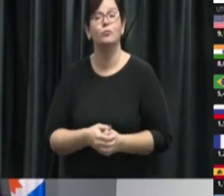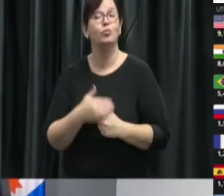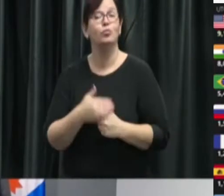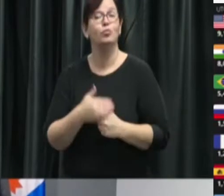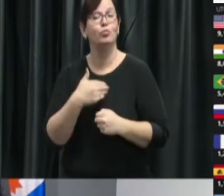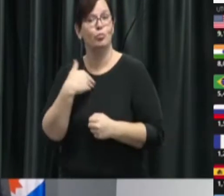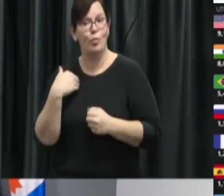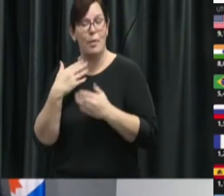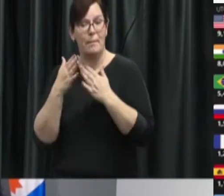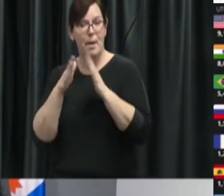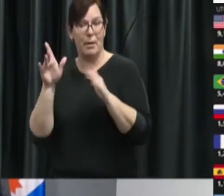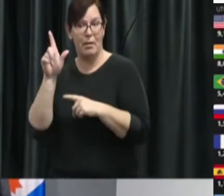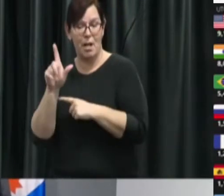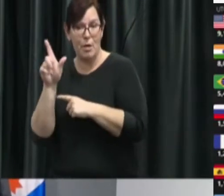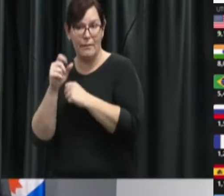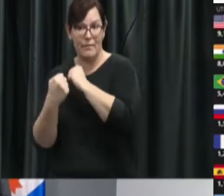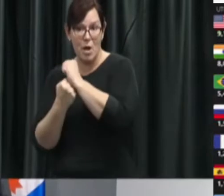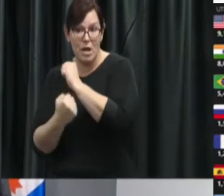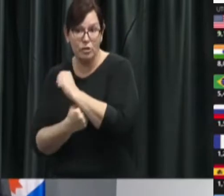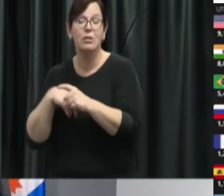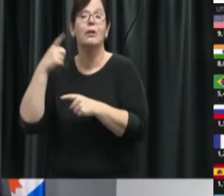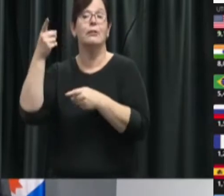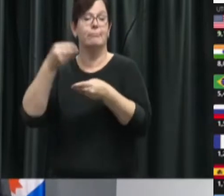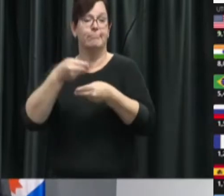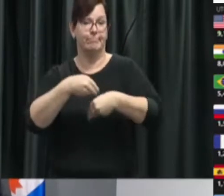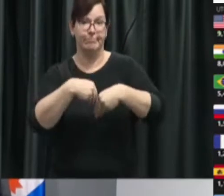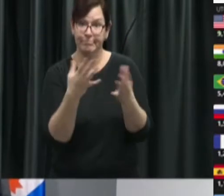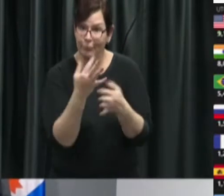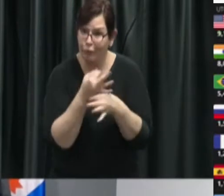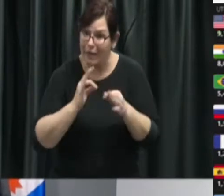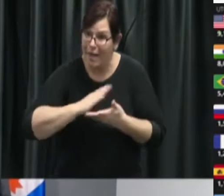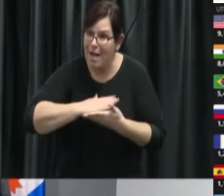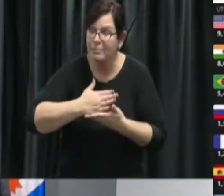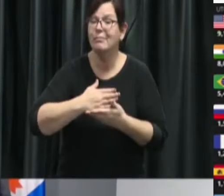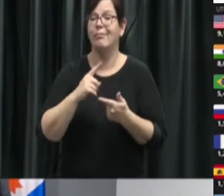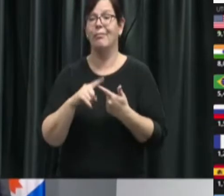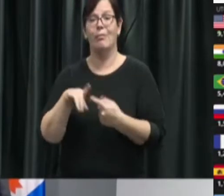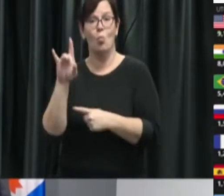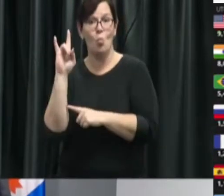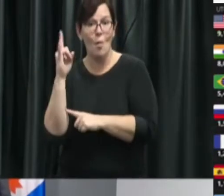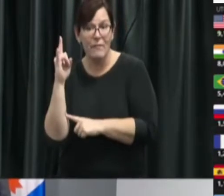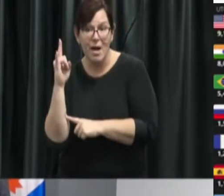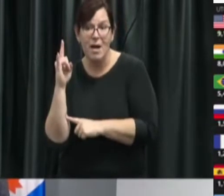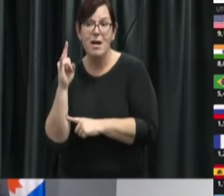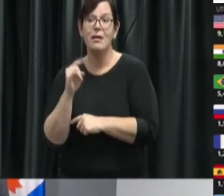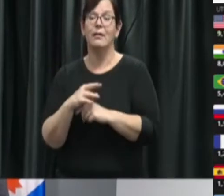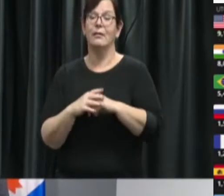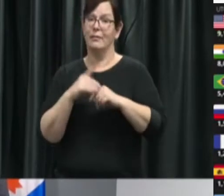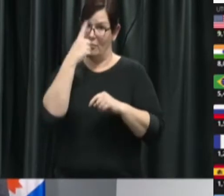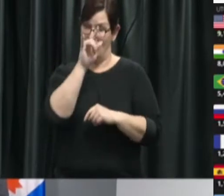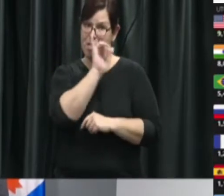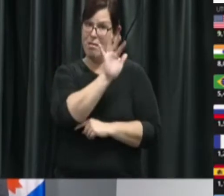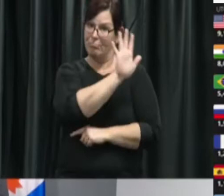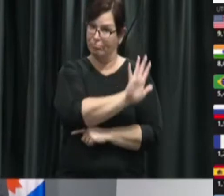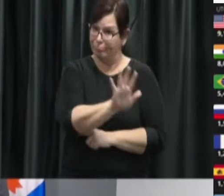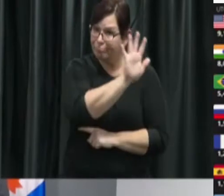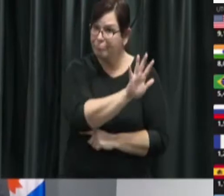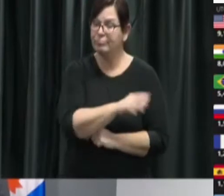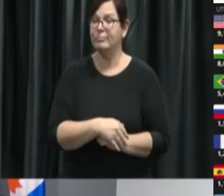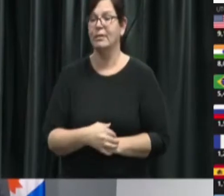distribution of free laptops and Wi-Fi hotspots throughout the community agencies in the northwest part of Toronto, including Jane Finch